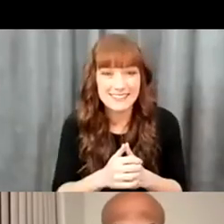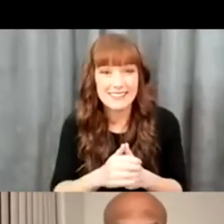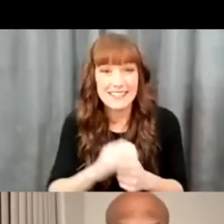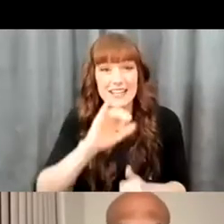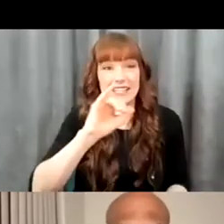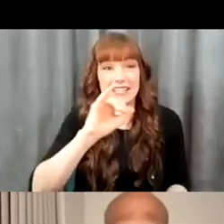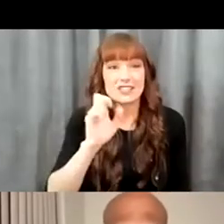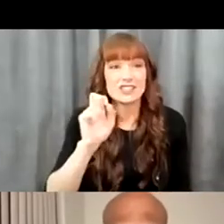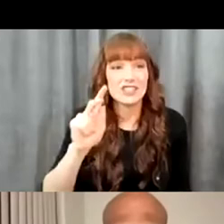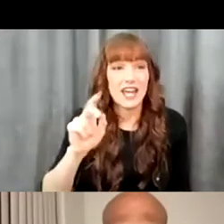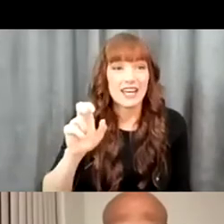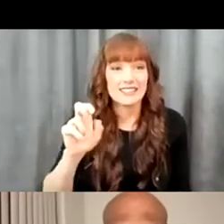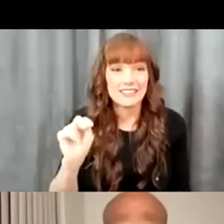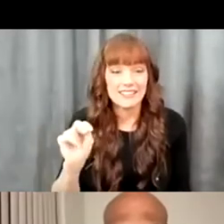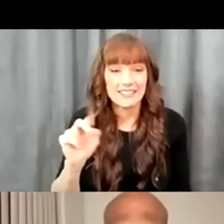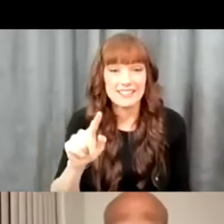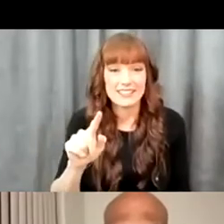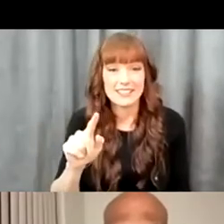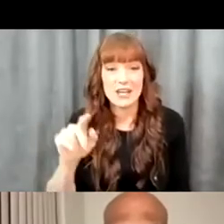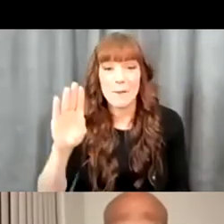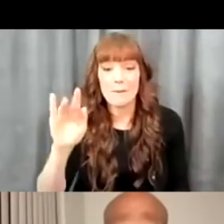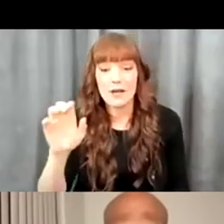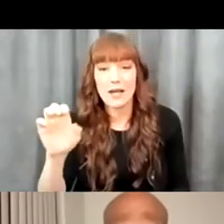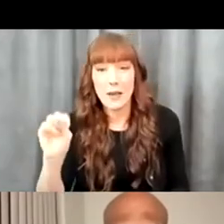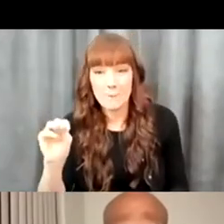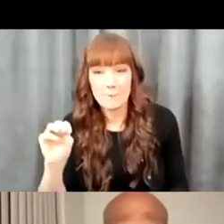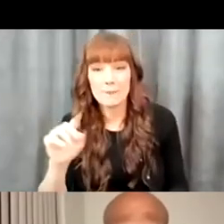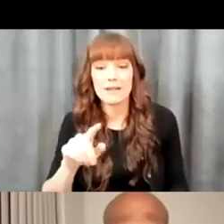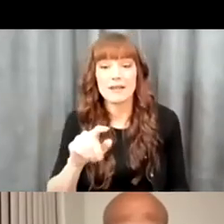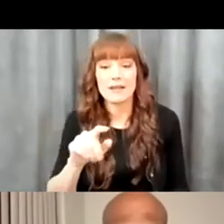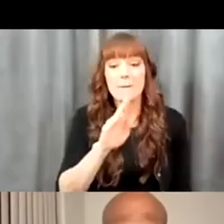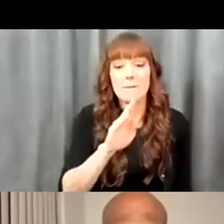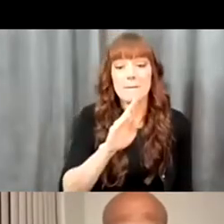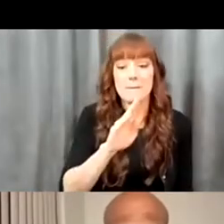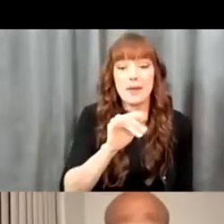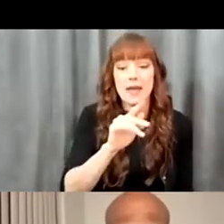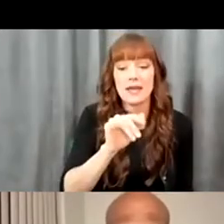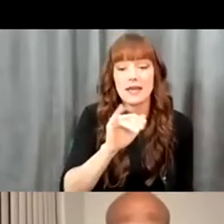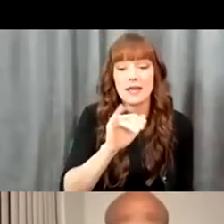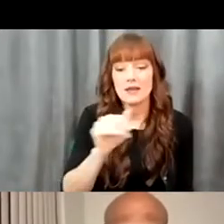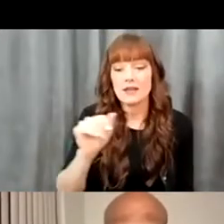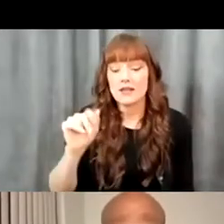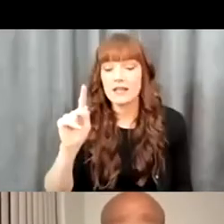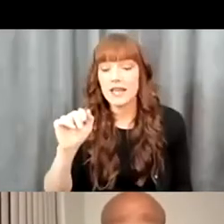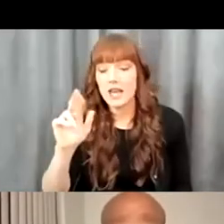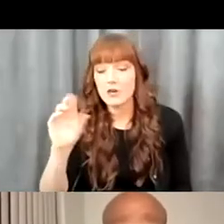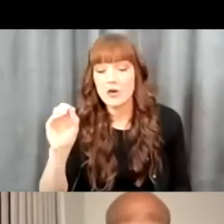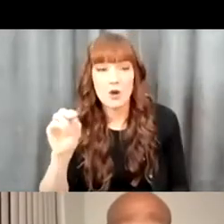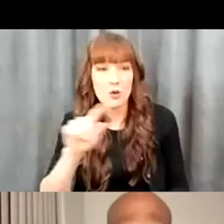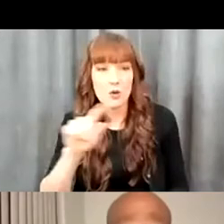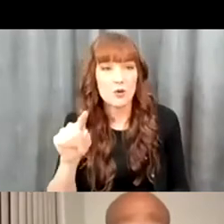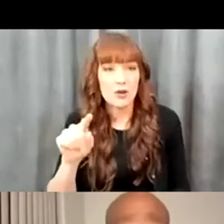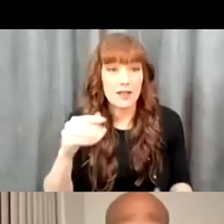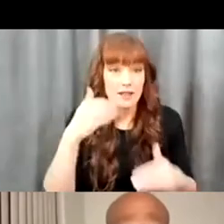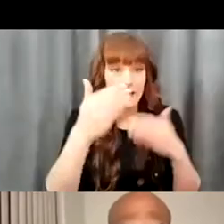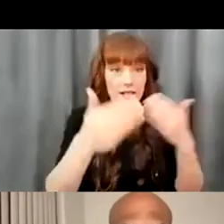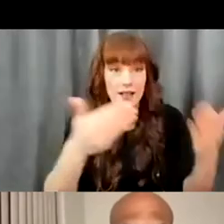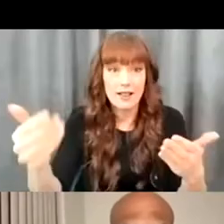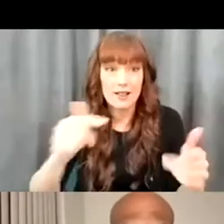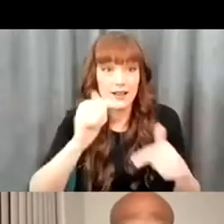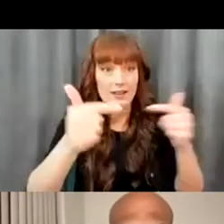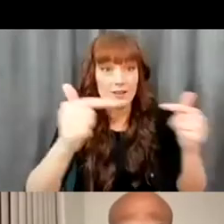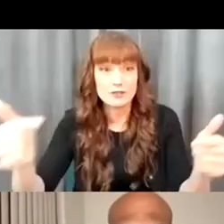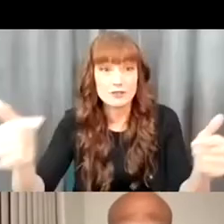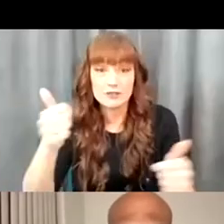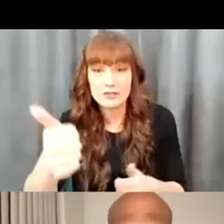Jackson playing Brigham. Baiinga Bangura playing Karo. And I'll let you all introduce yourselves.